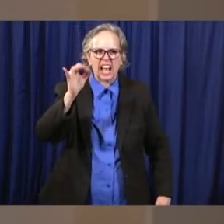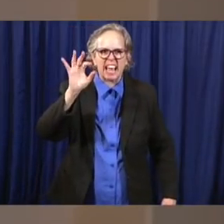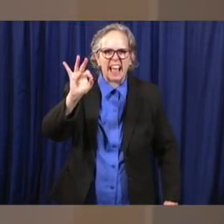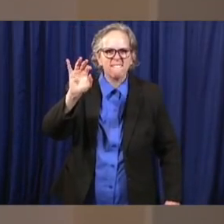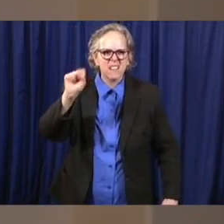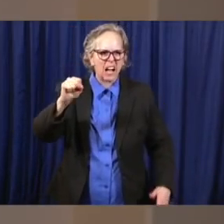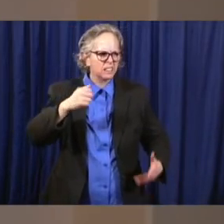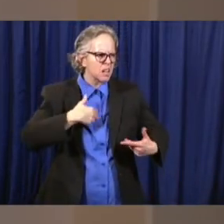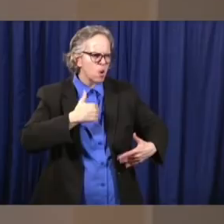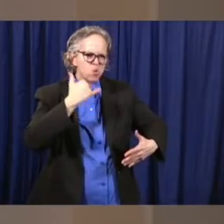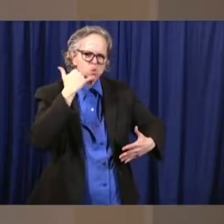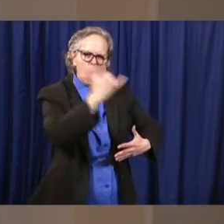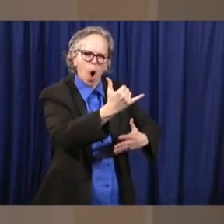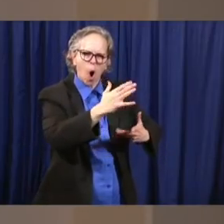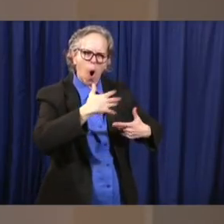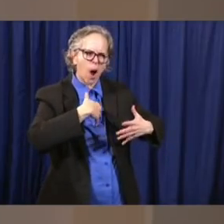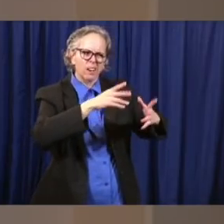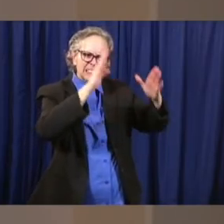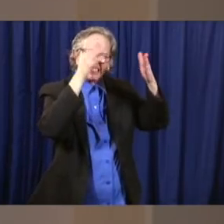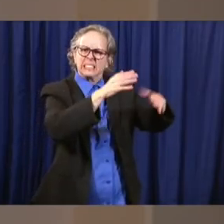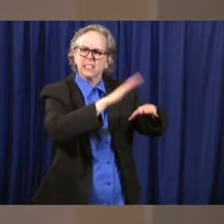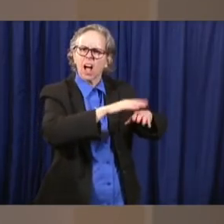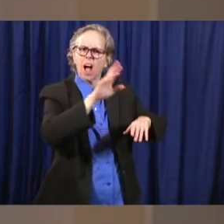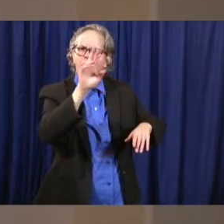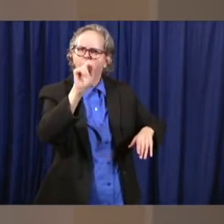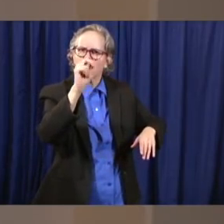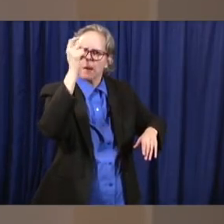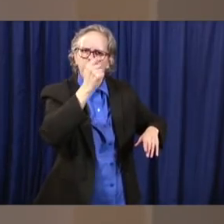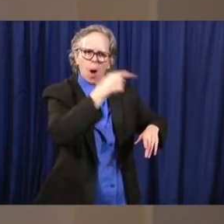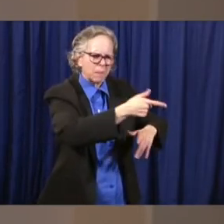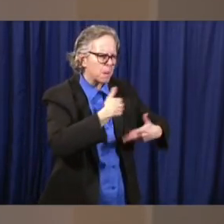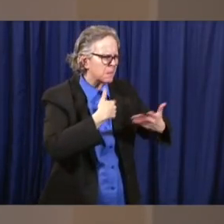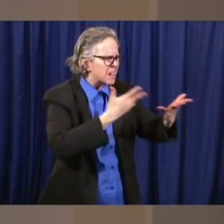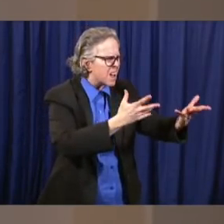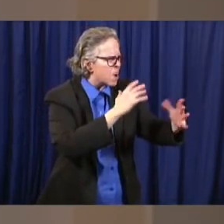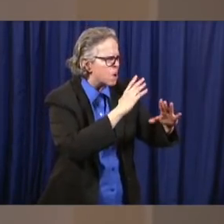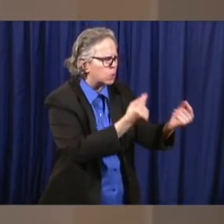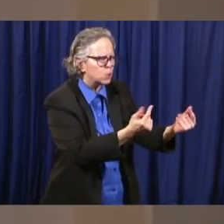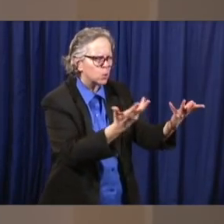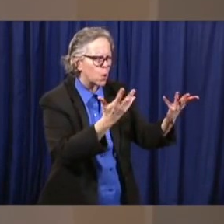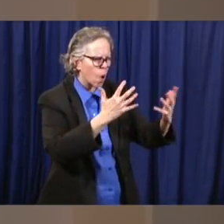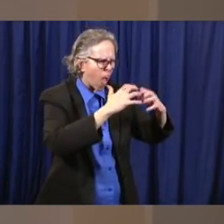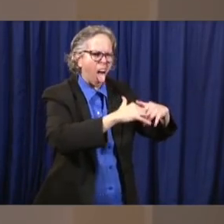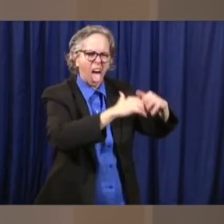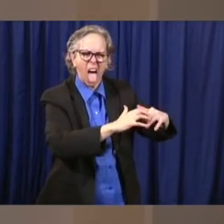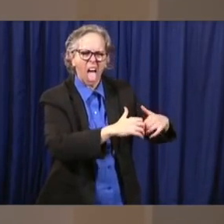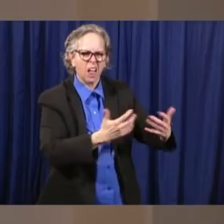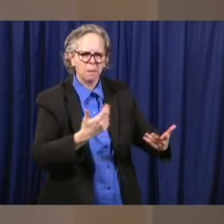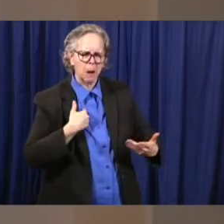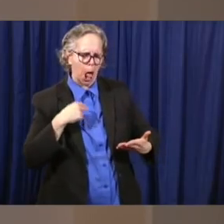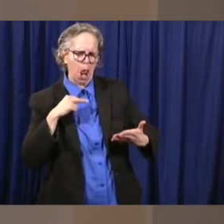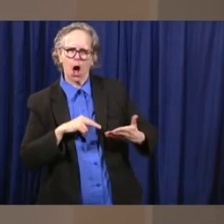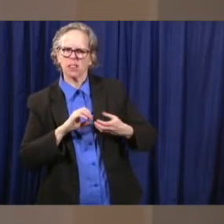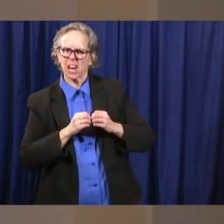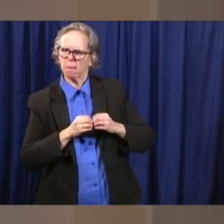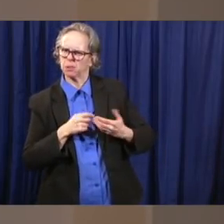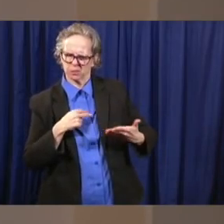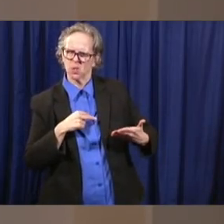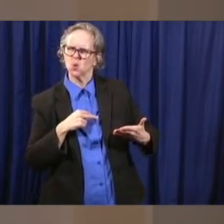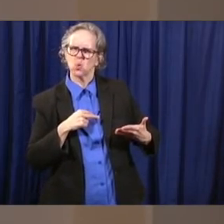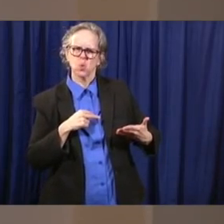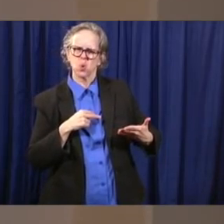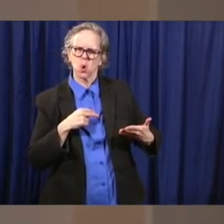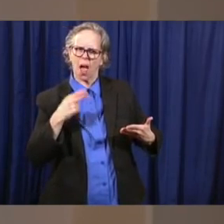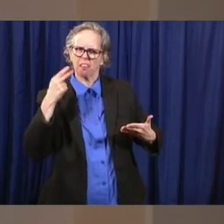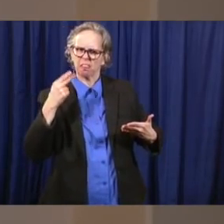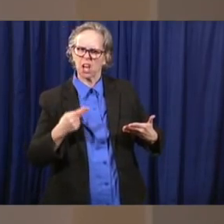constantly talking with them about their strategy. I was just looking through the numbers. When they come out on Thursday, you're going to see that